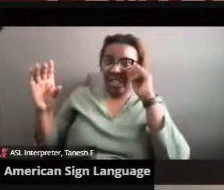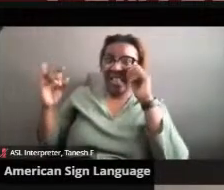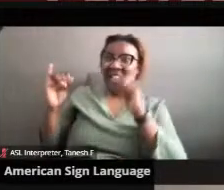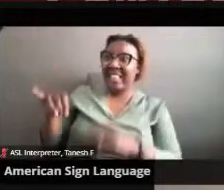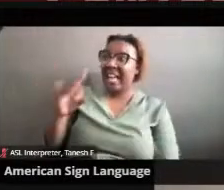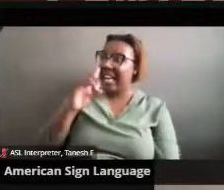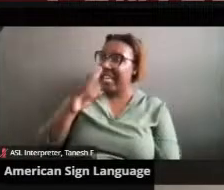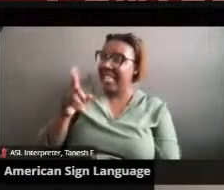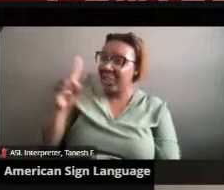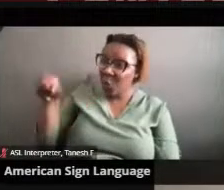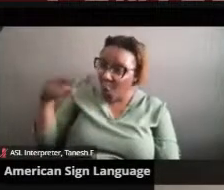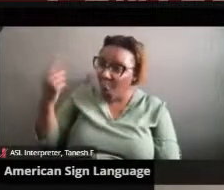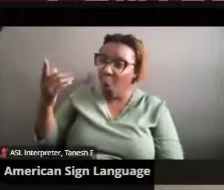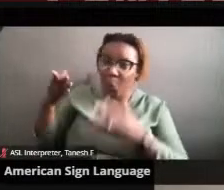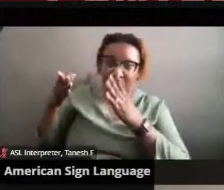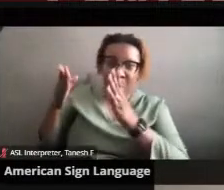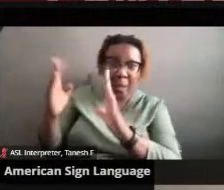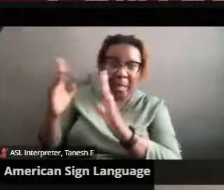weapon.